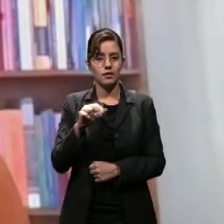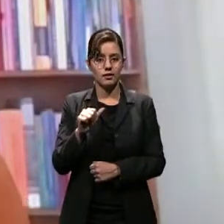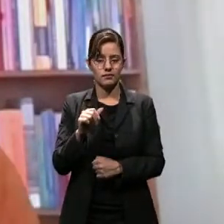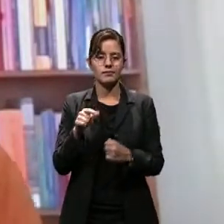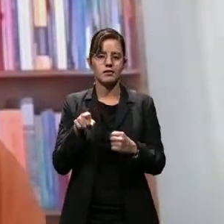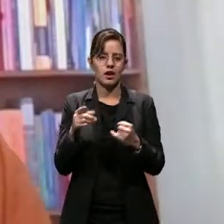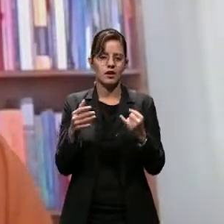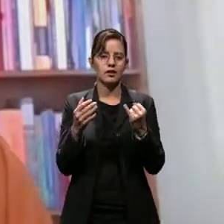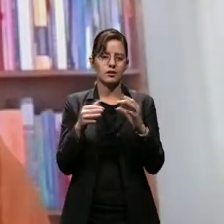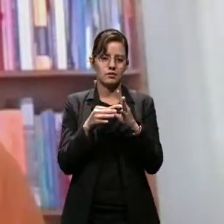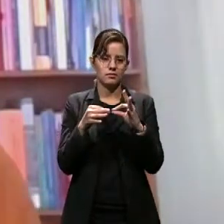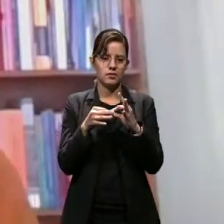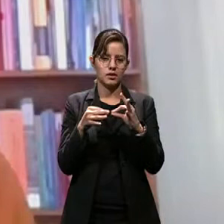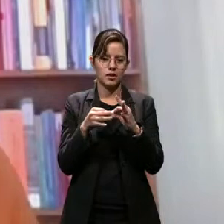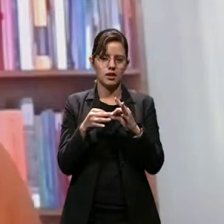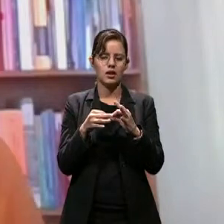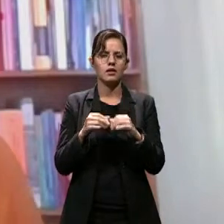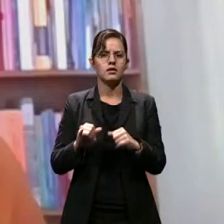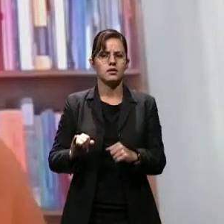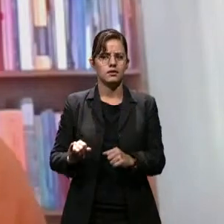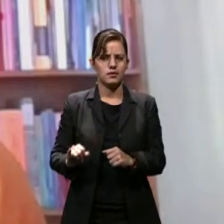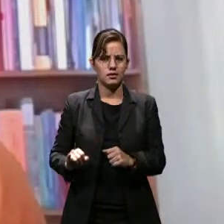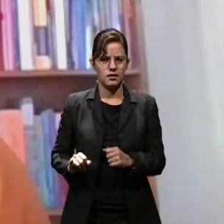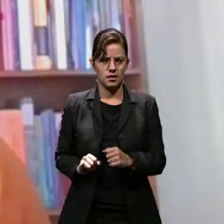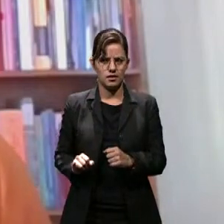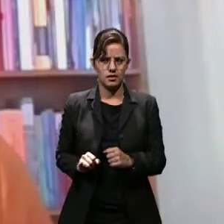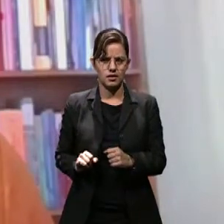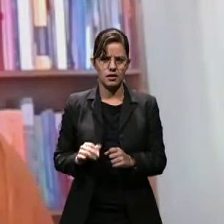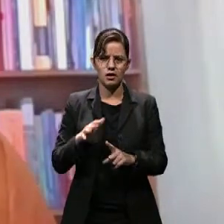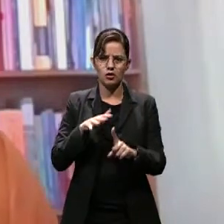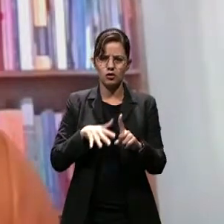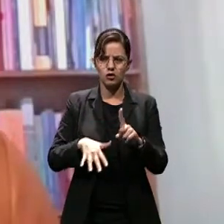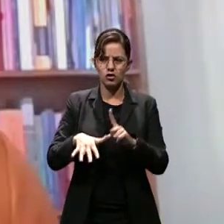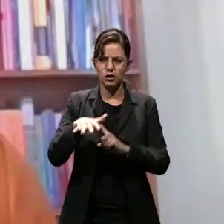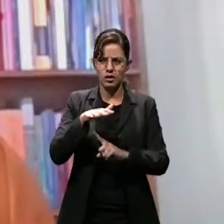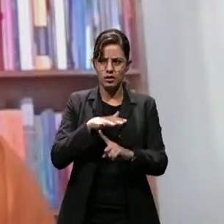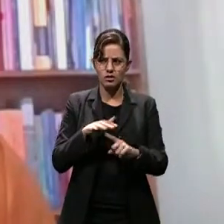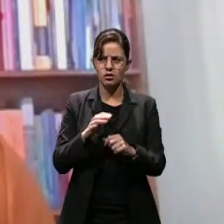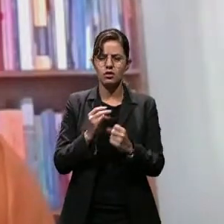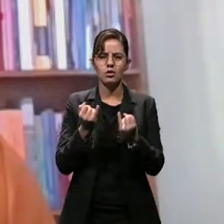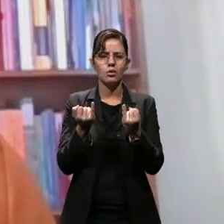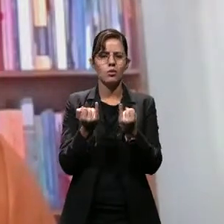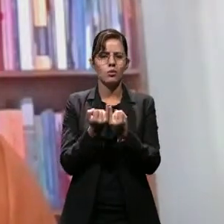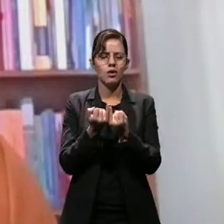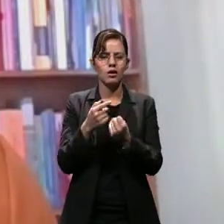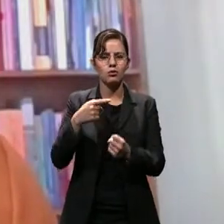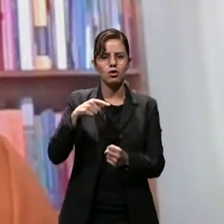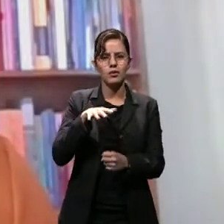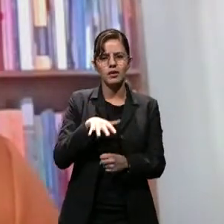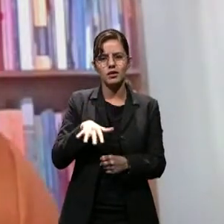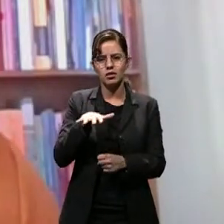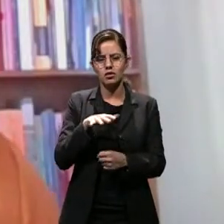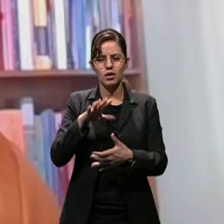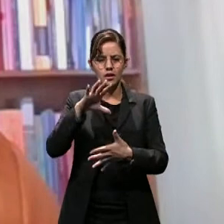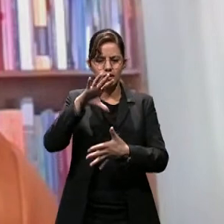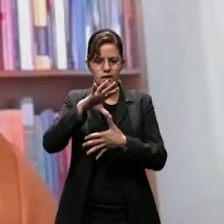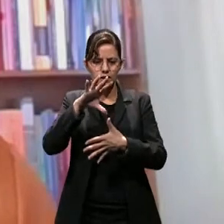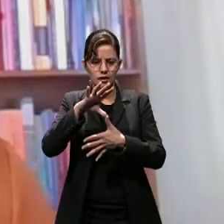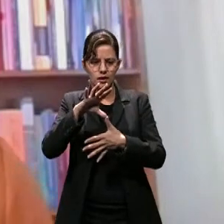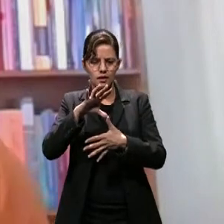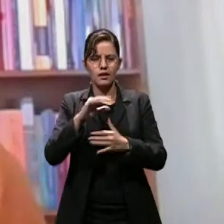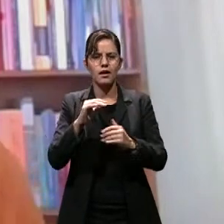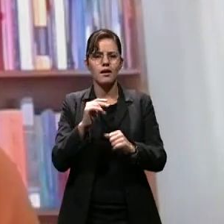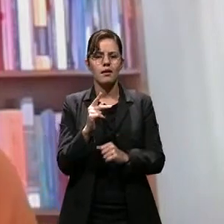Carolina, on her behalf, presented a very interesting context and a regional